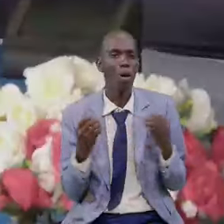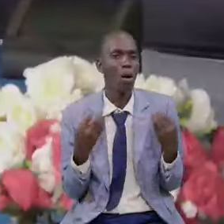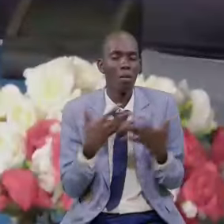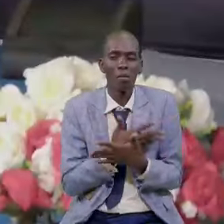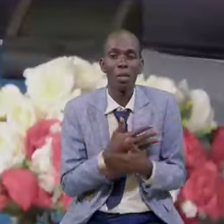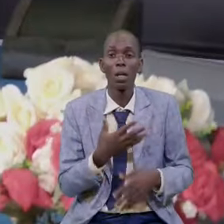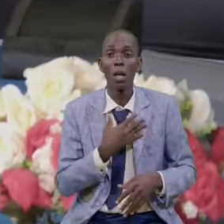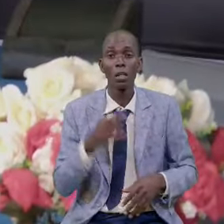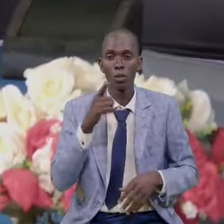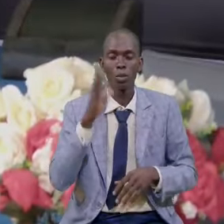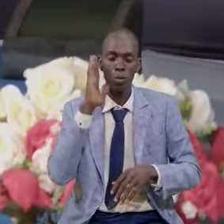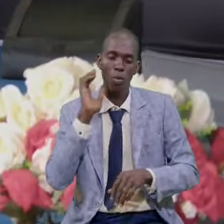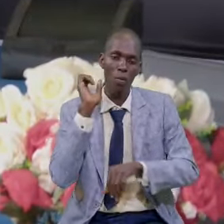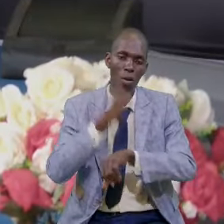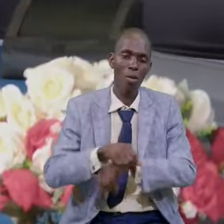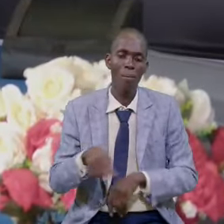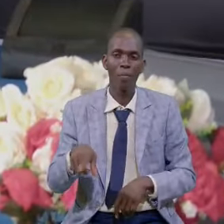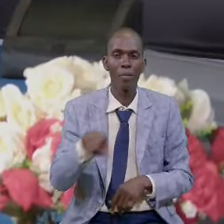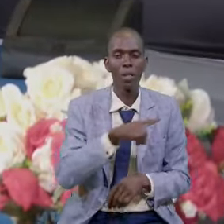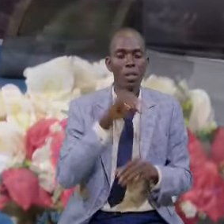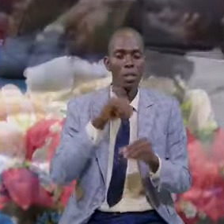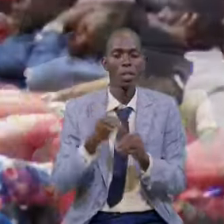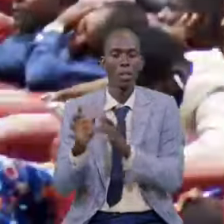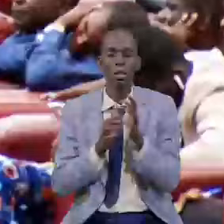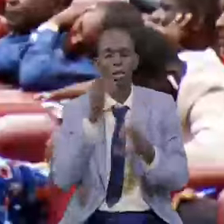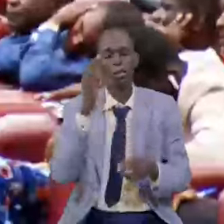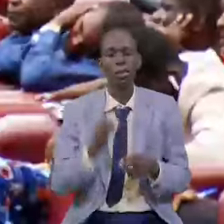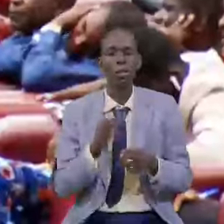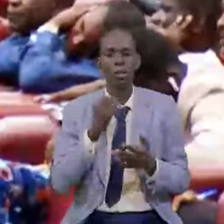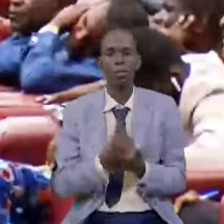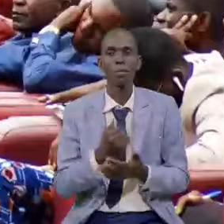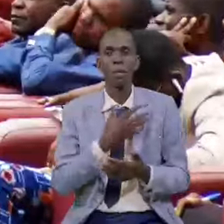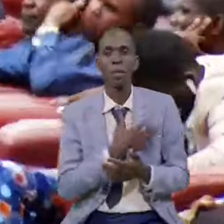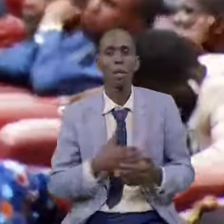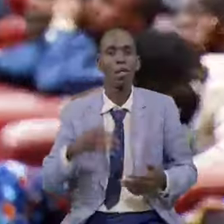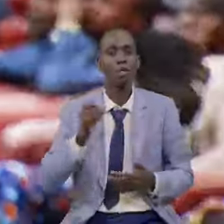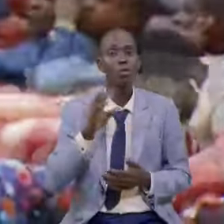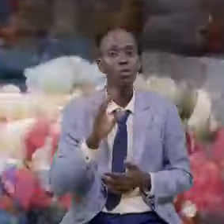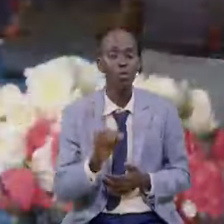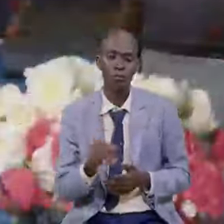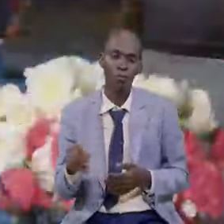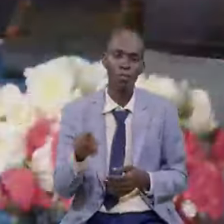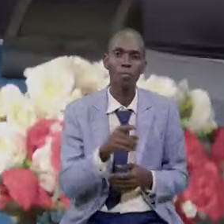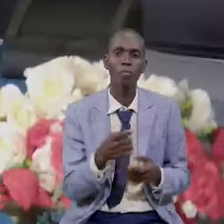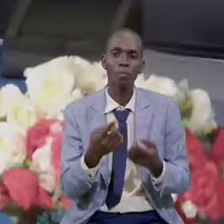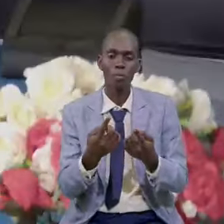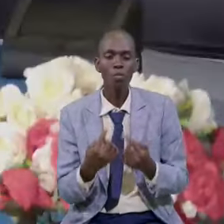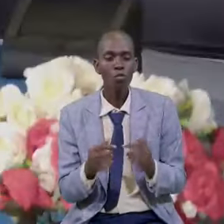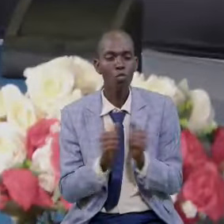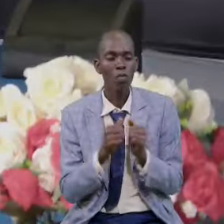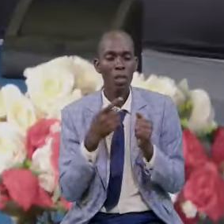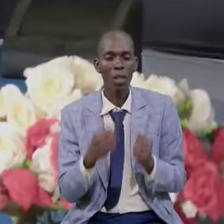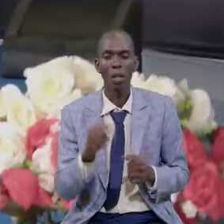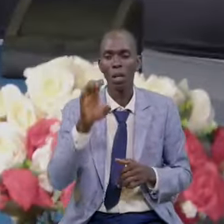overcome them in Jesus' name. And so he came with the